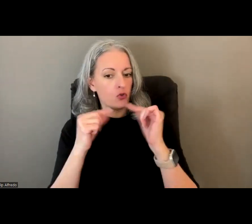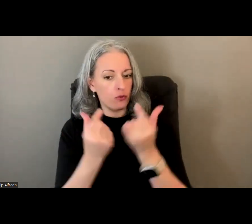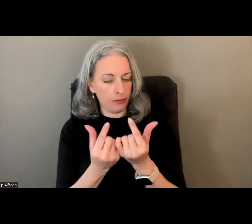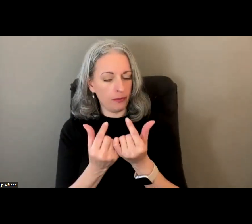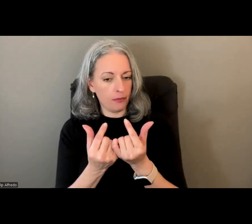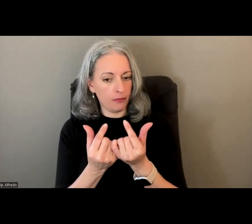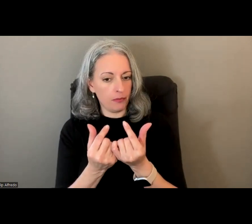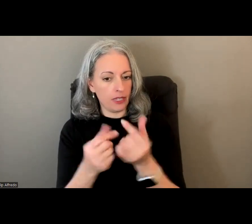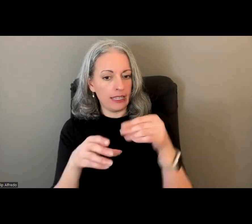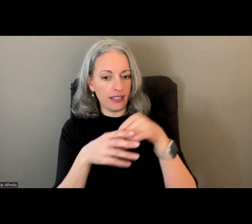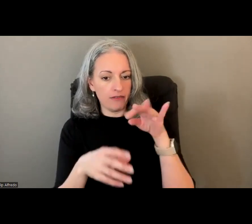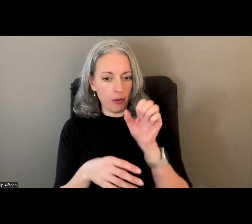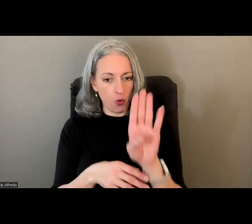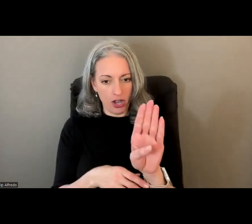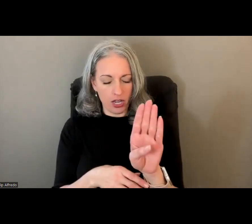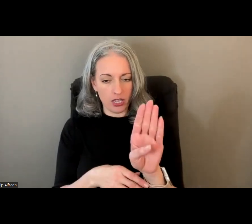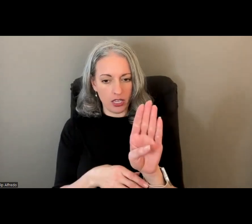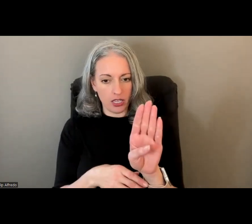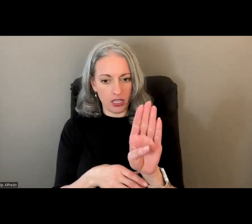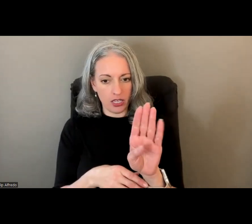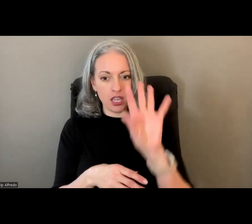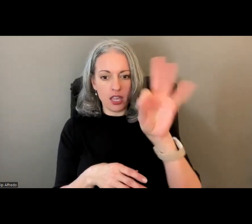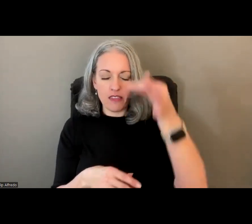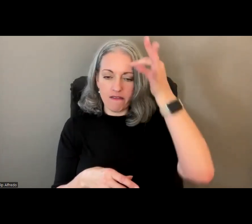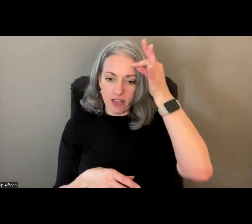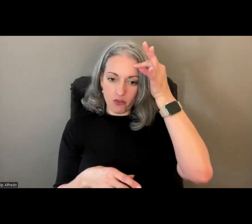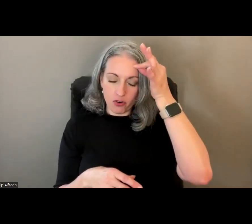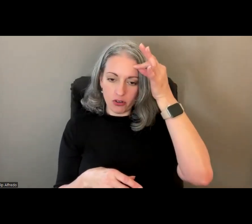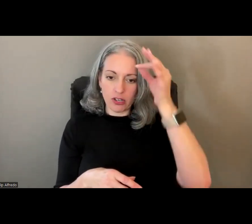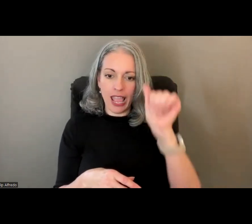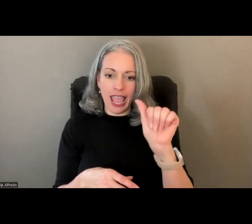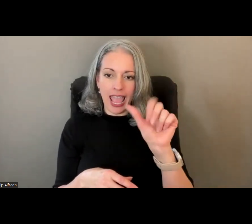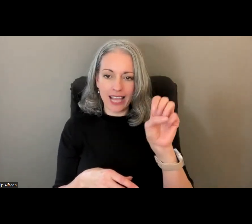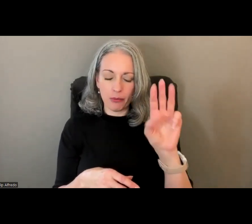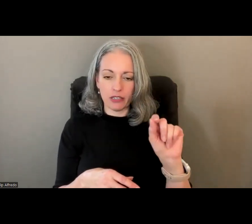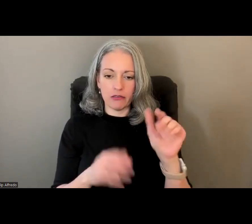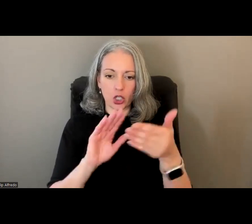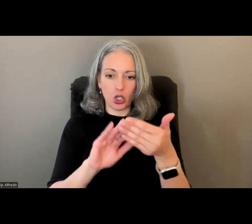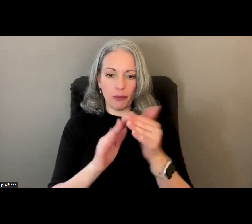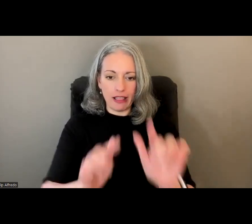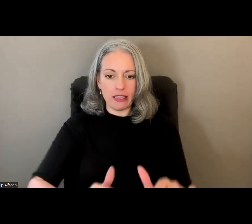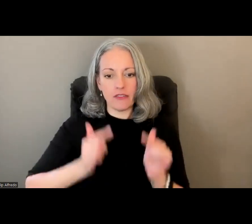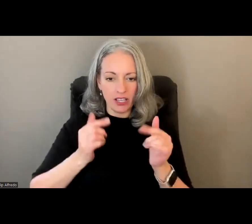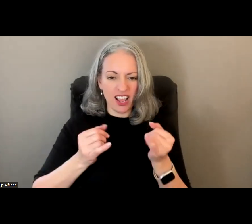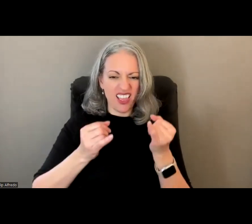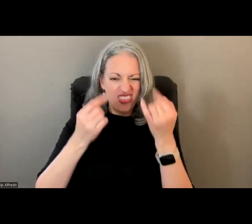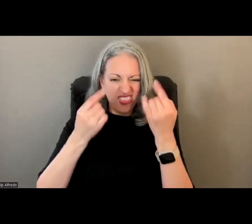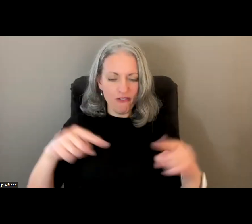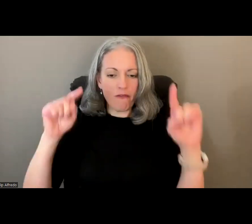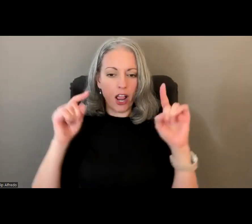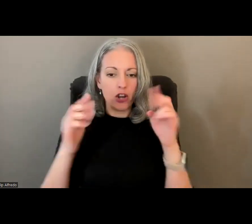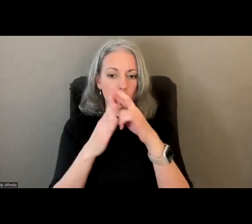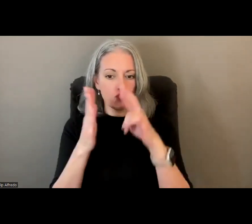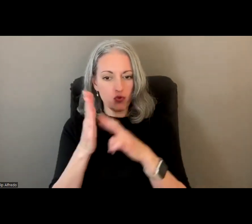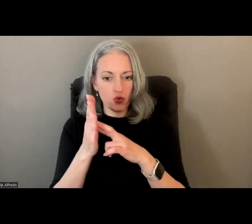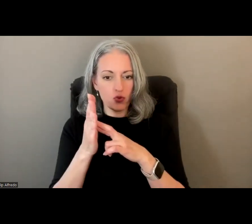in February, the Federal Administration for Community Living issued their final rule on the Older Americans